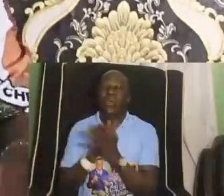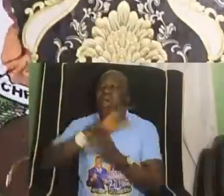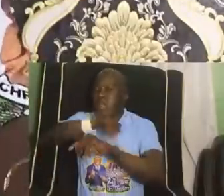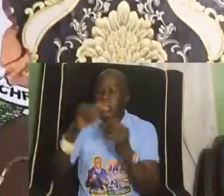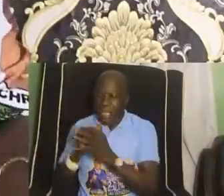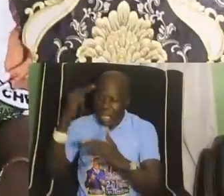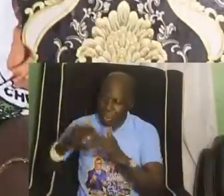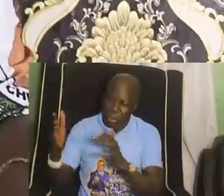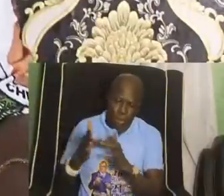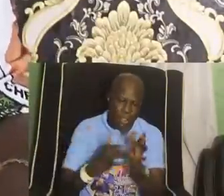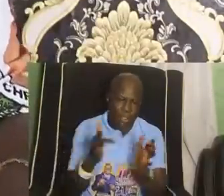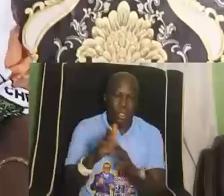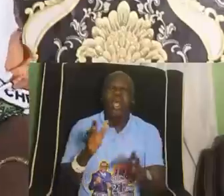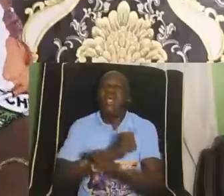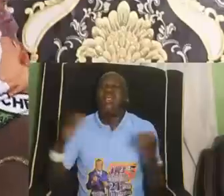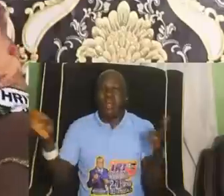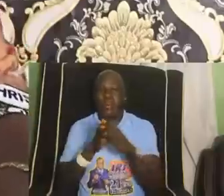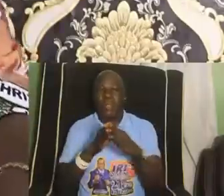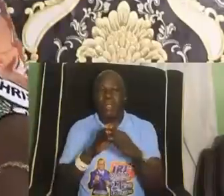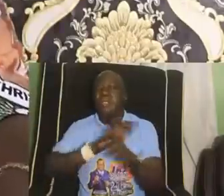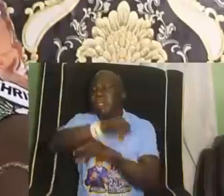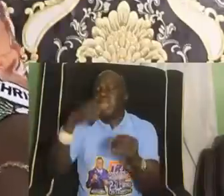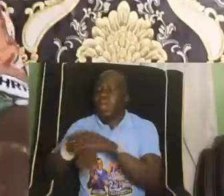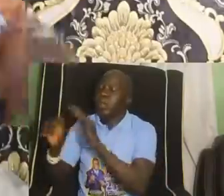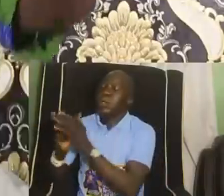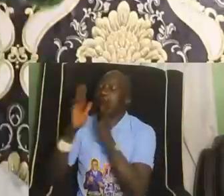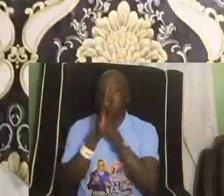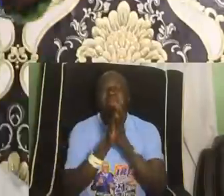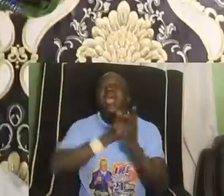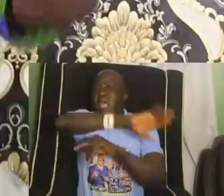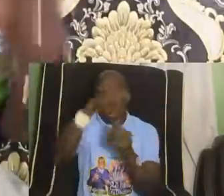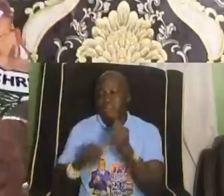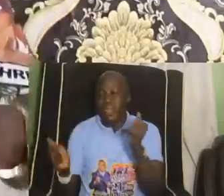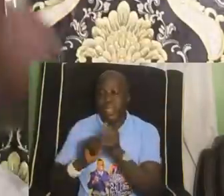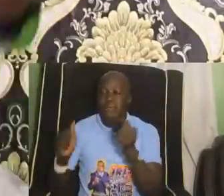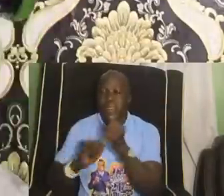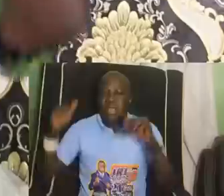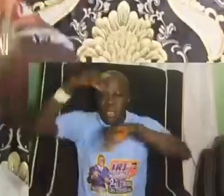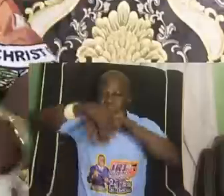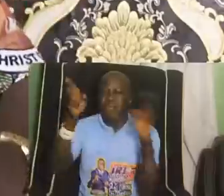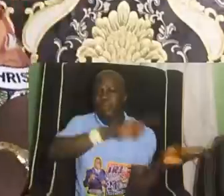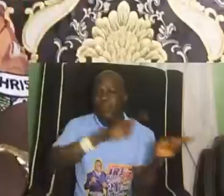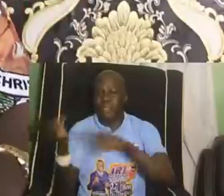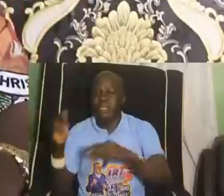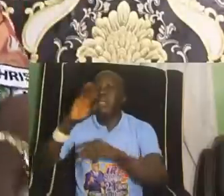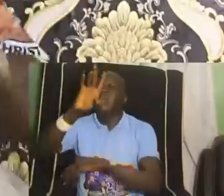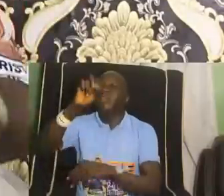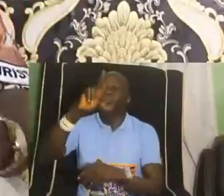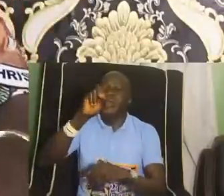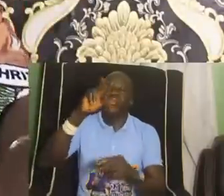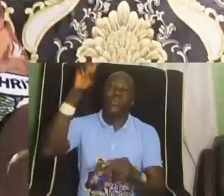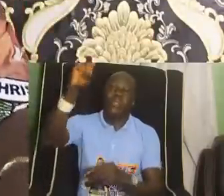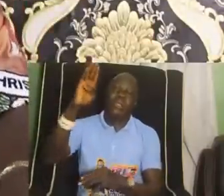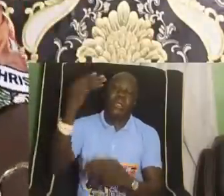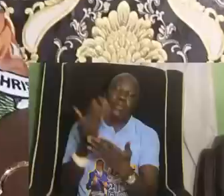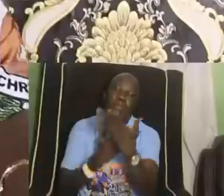God. In the name of Jesus, let's assemble. To pray. Every day there will be vigil. 12 to 3